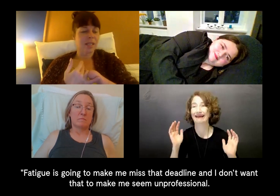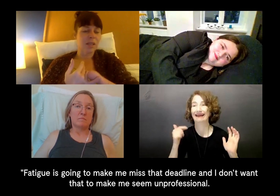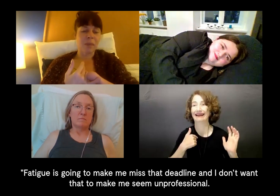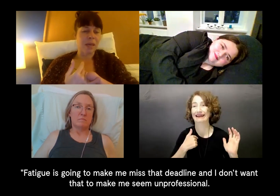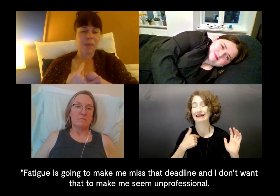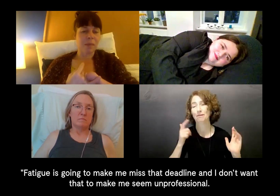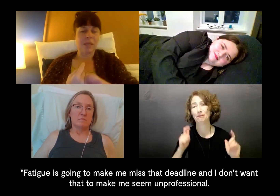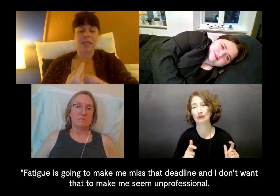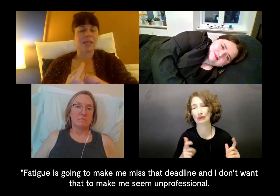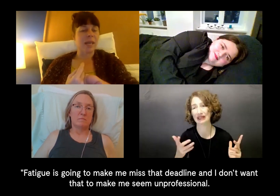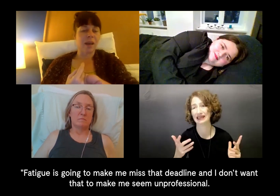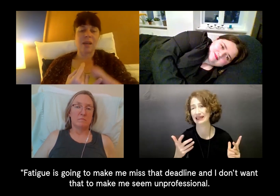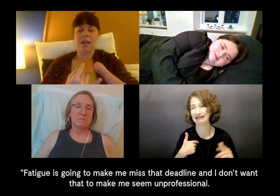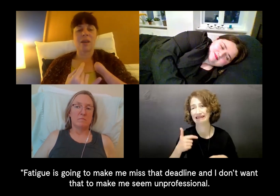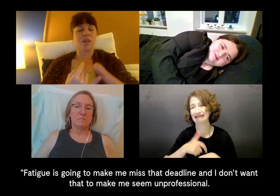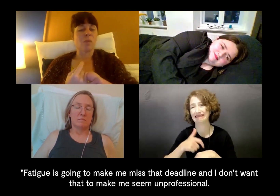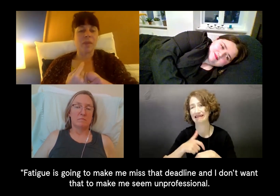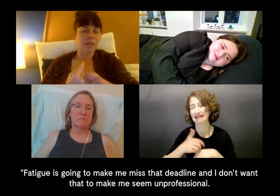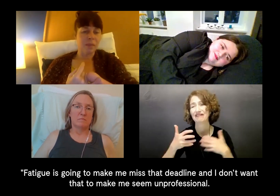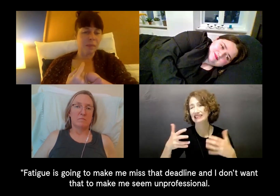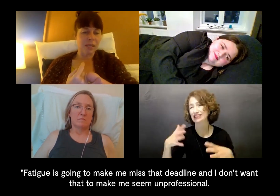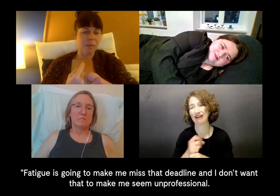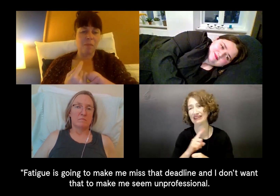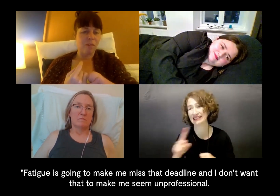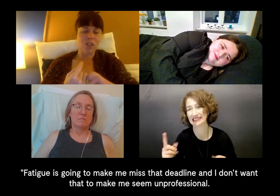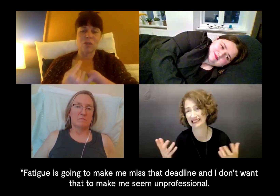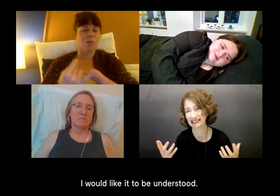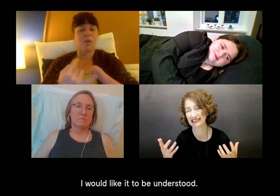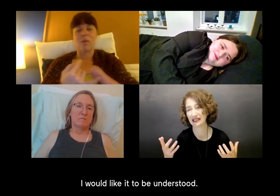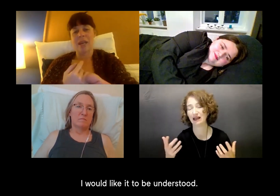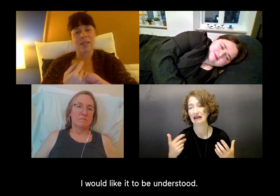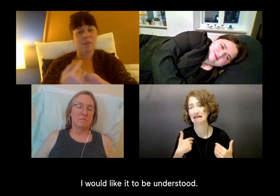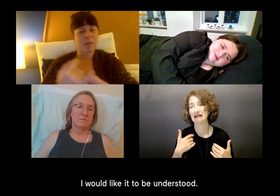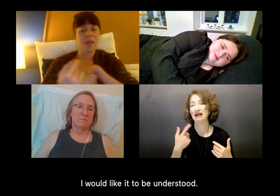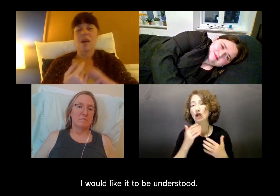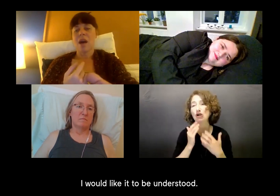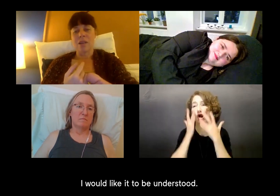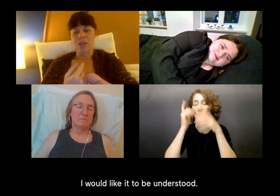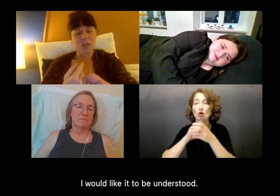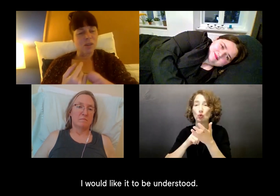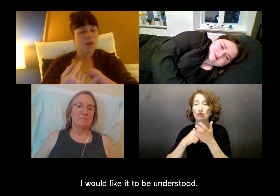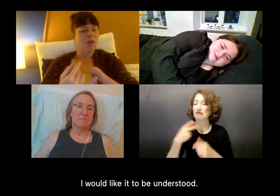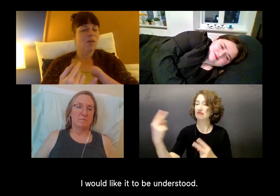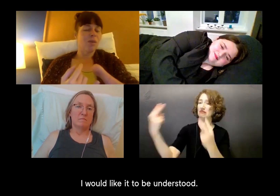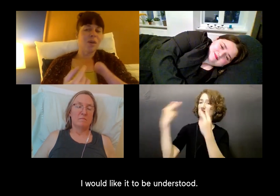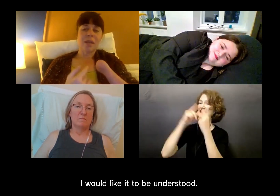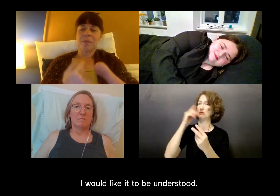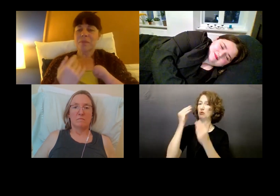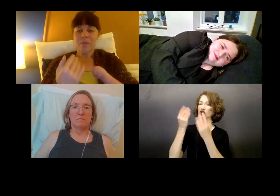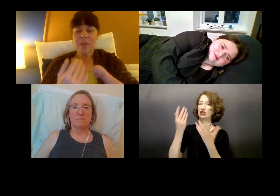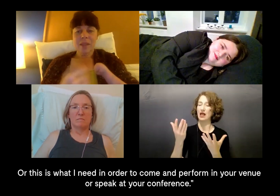fatigue is going to make me miss that deadline, and I don't want that to make me seem unprofessional. I would like it to be understood,